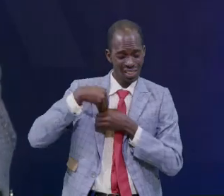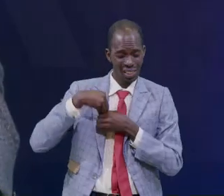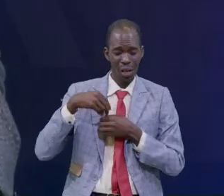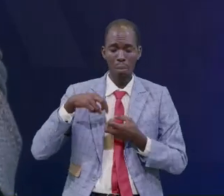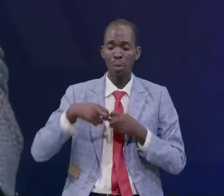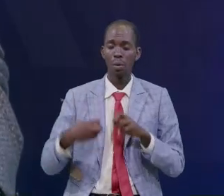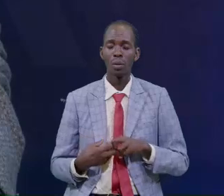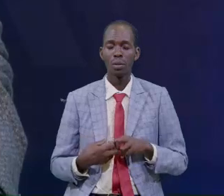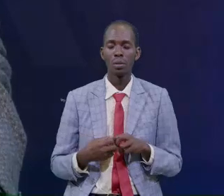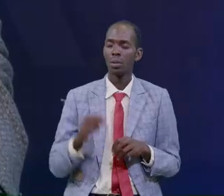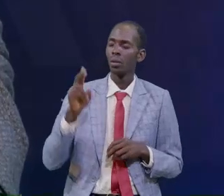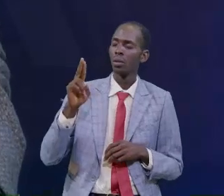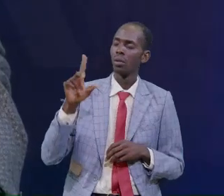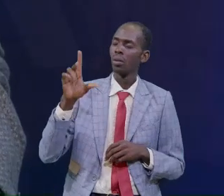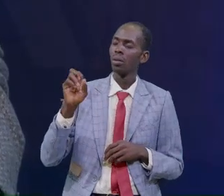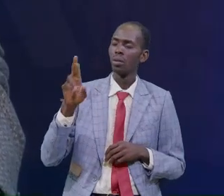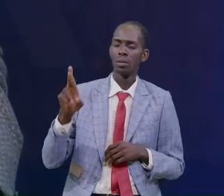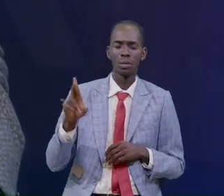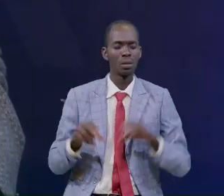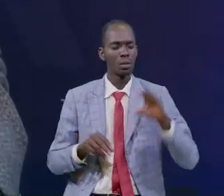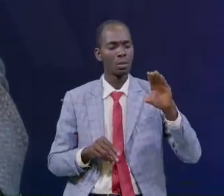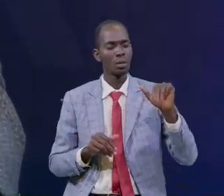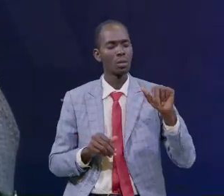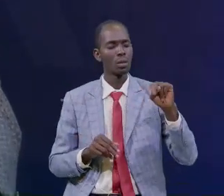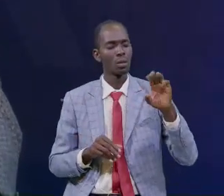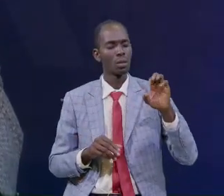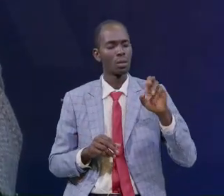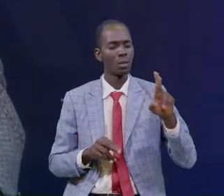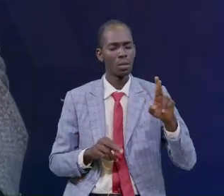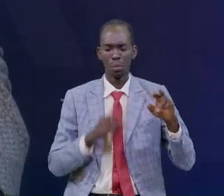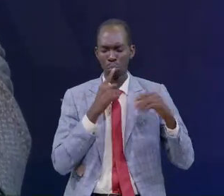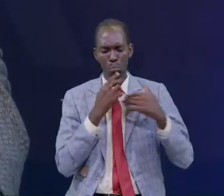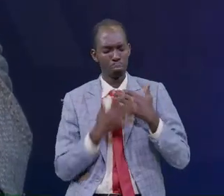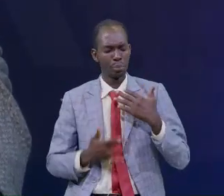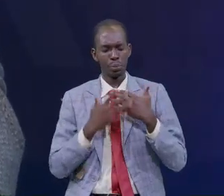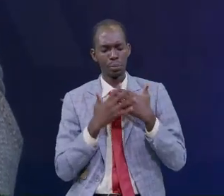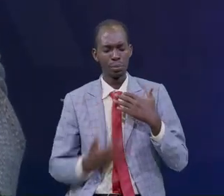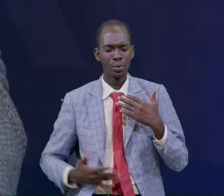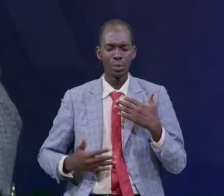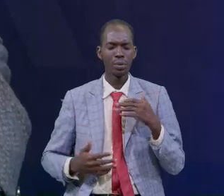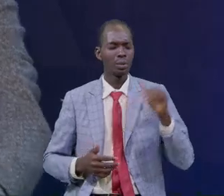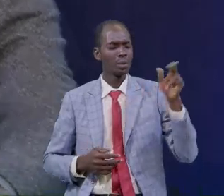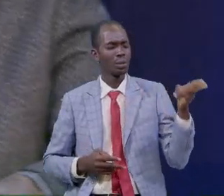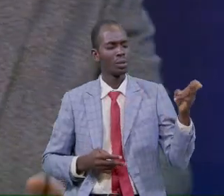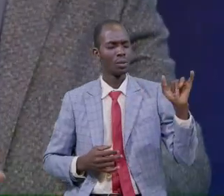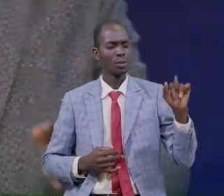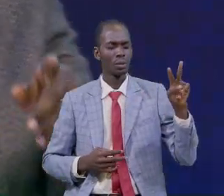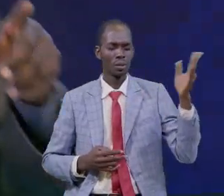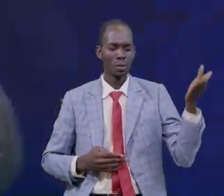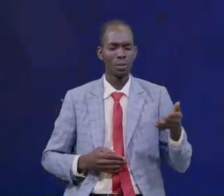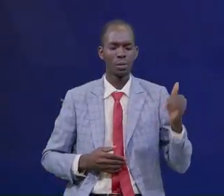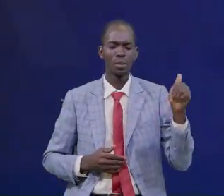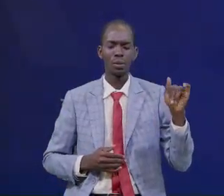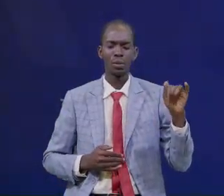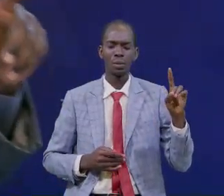Ulcer, cancer, bleeding, HIV, every